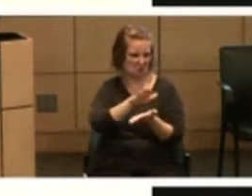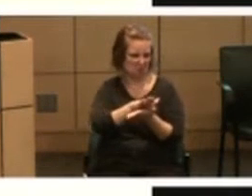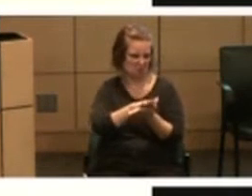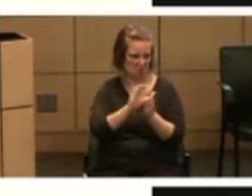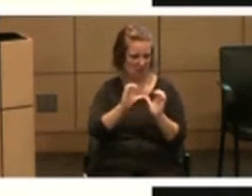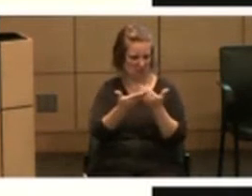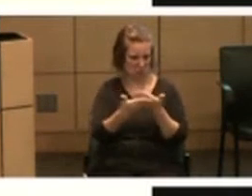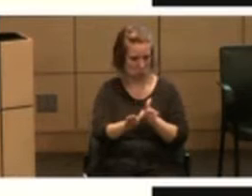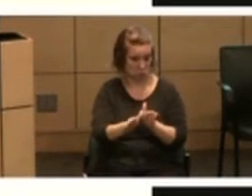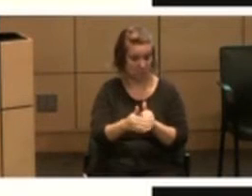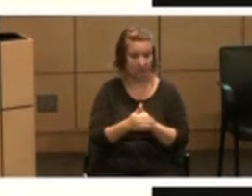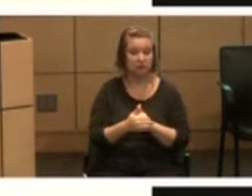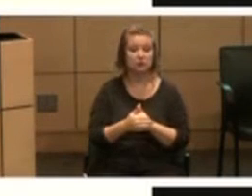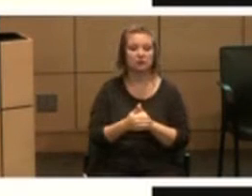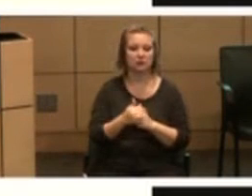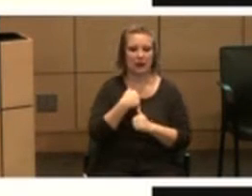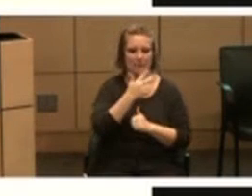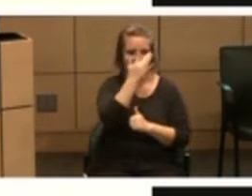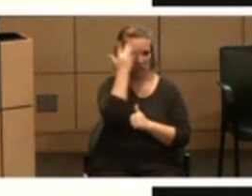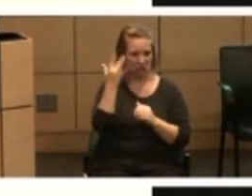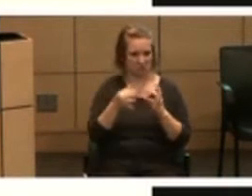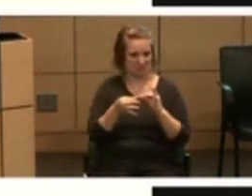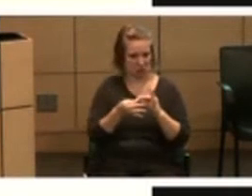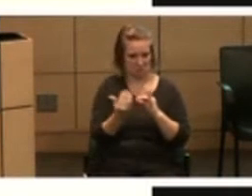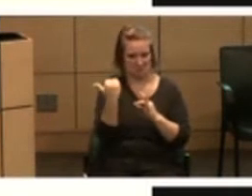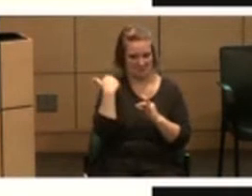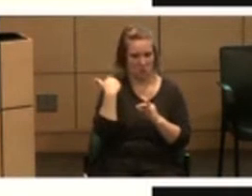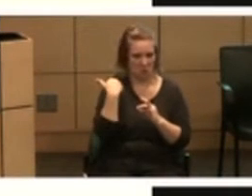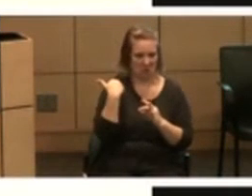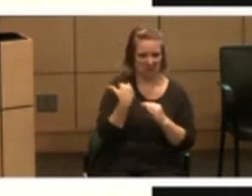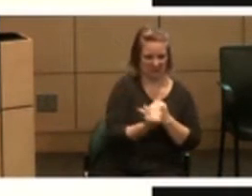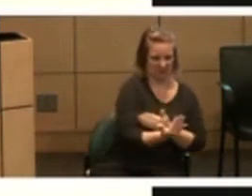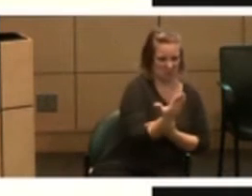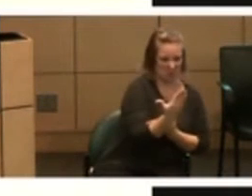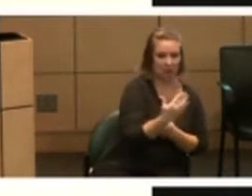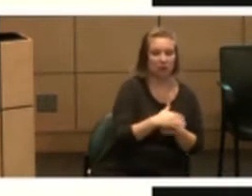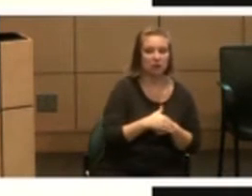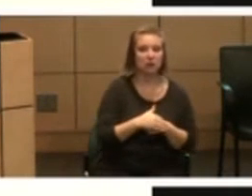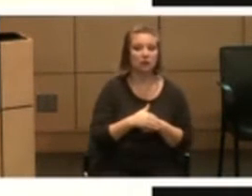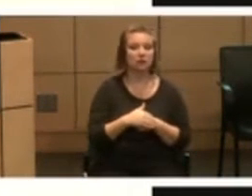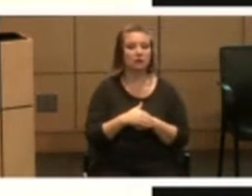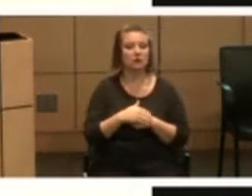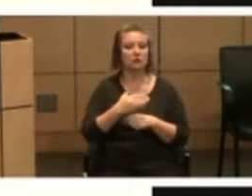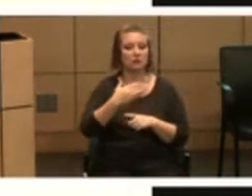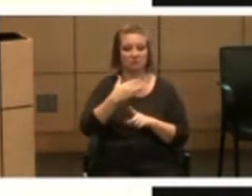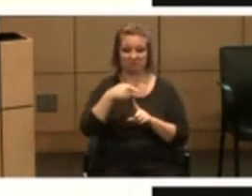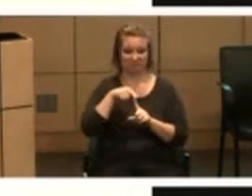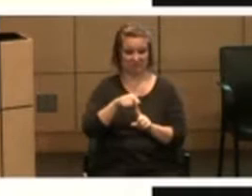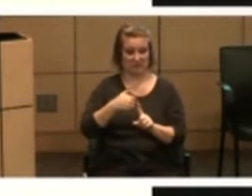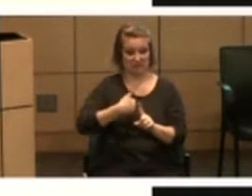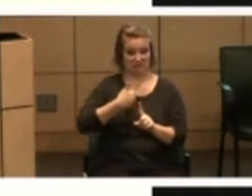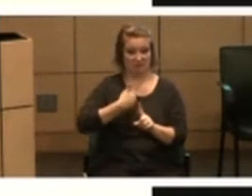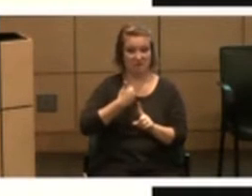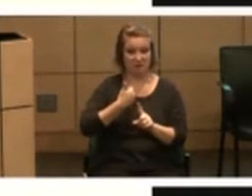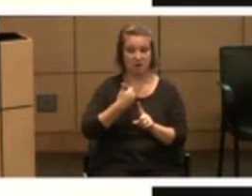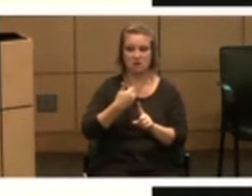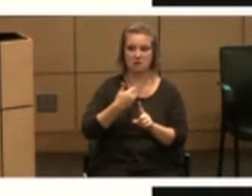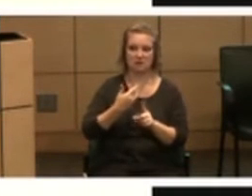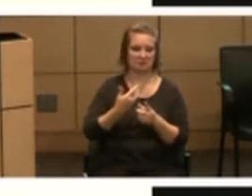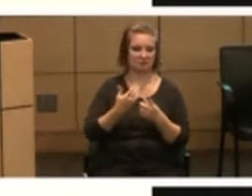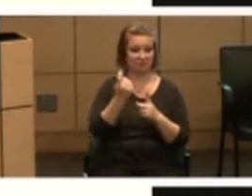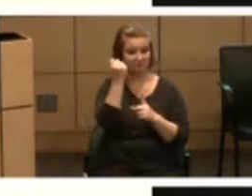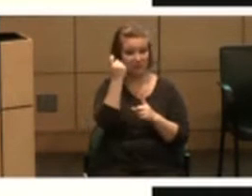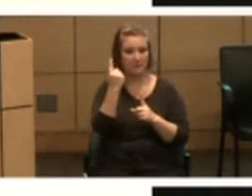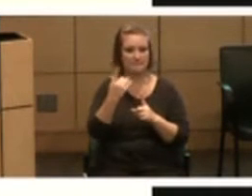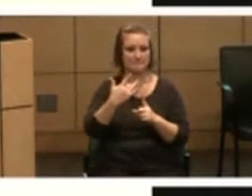One of the things to highlight that I forgot to mention in my earlier talk too is, unlike, older school age classrooms, these children are often at different